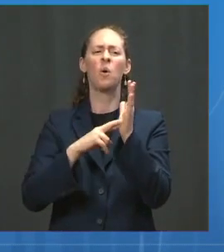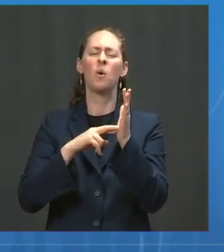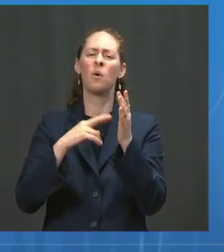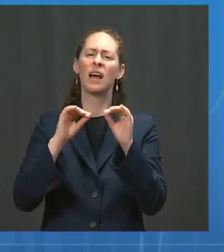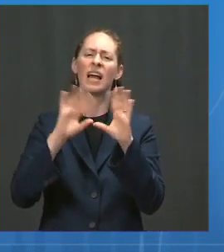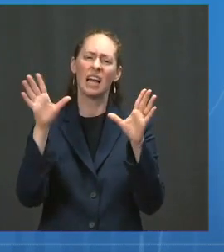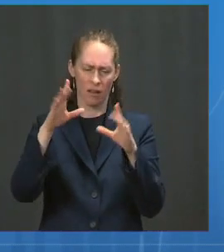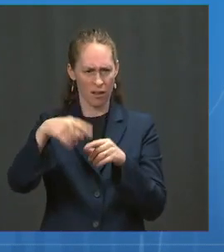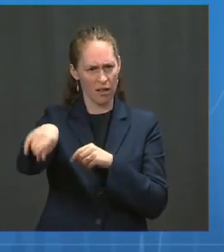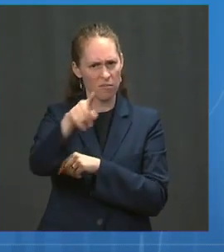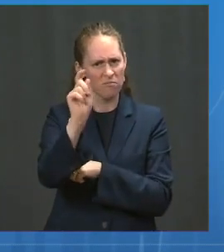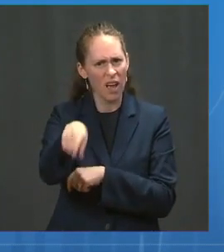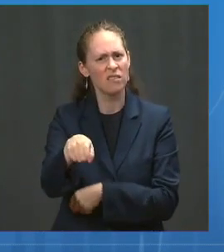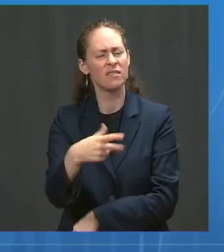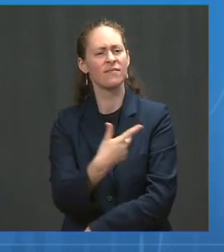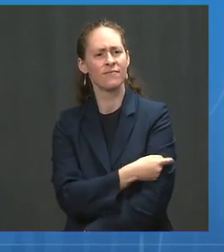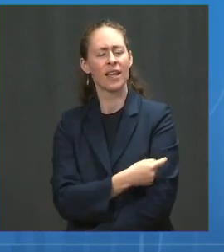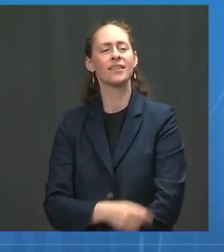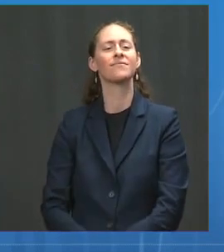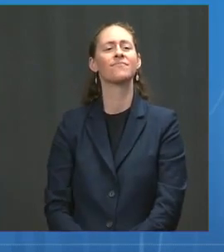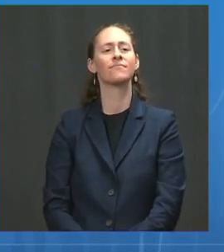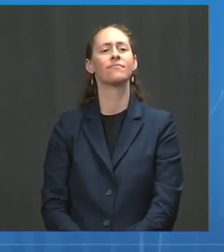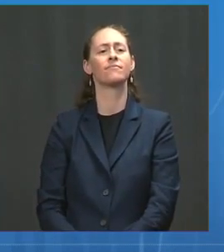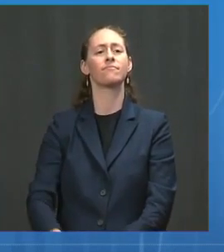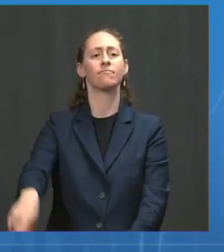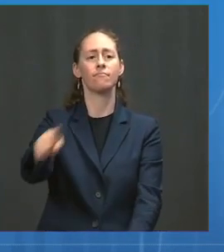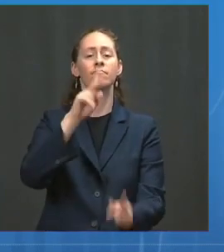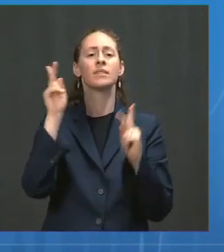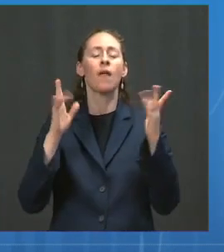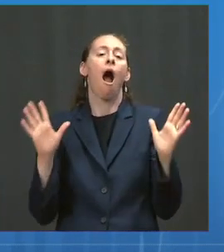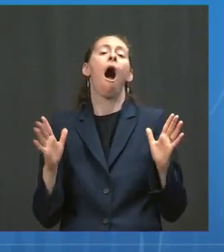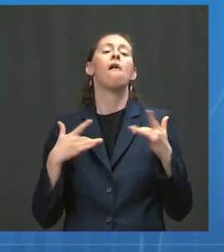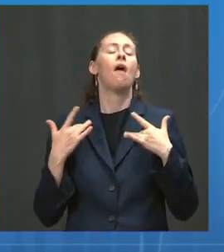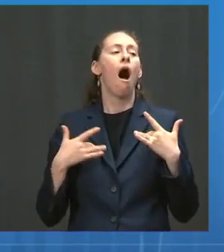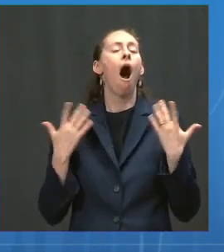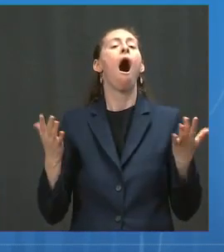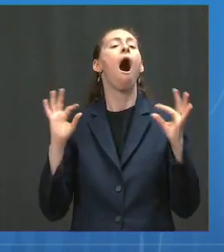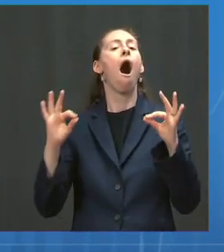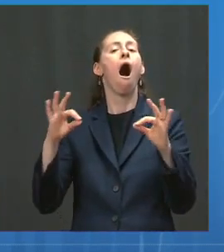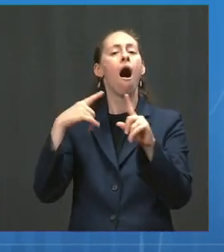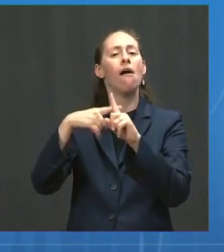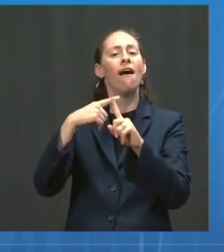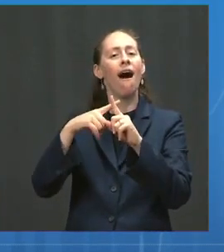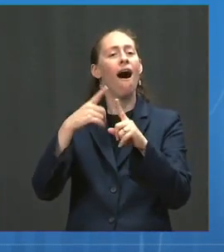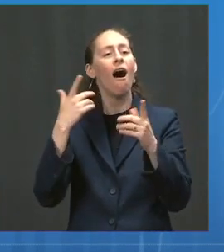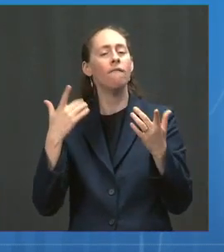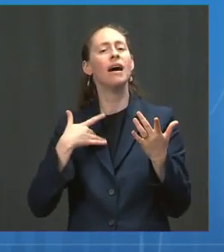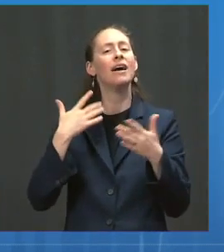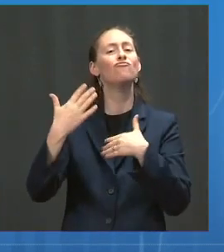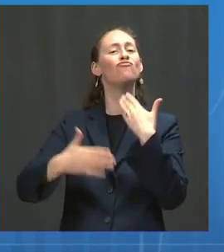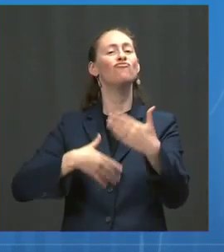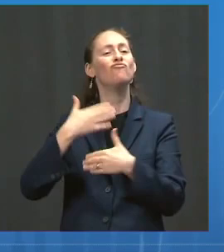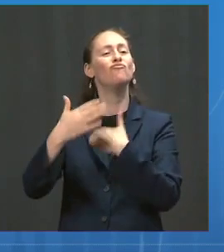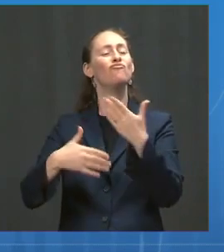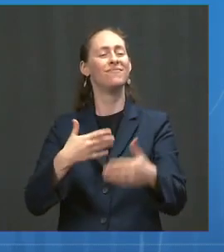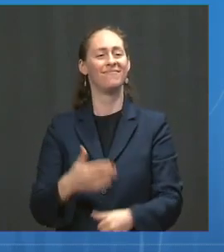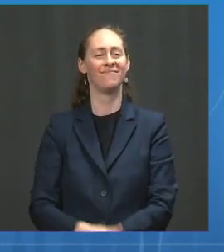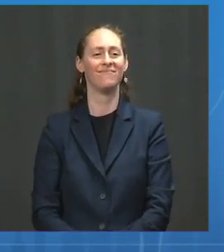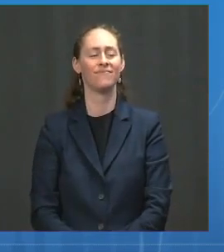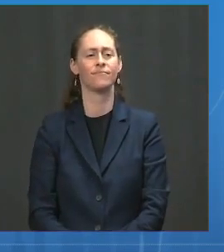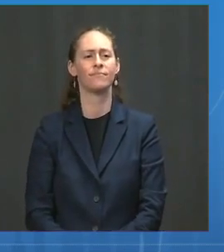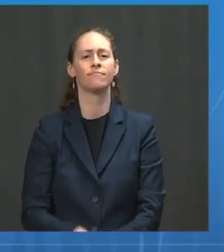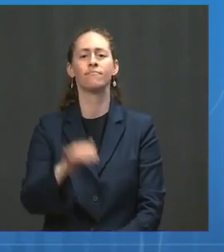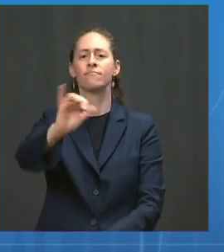At the same time, nearly 650 colleges and universities are already requiring on-campus employees and students to be